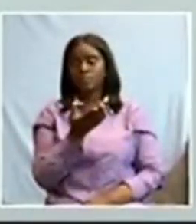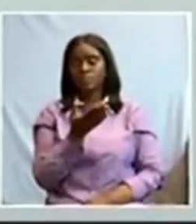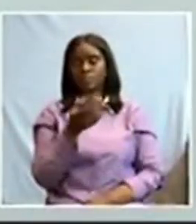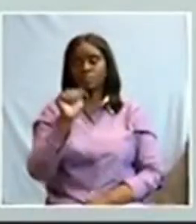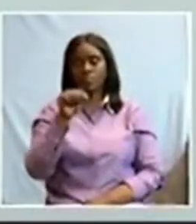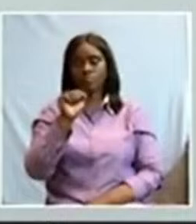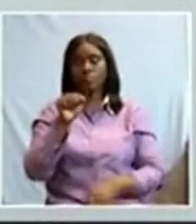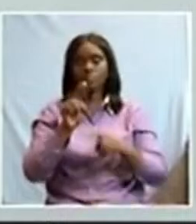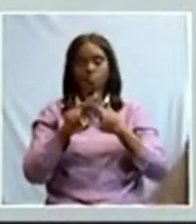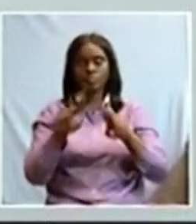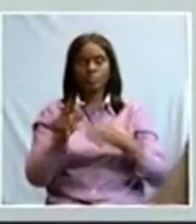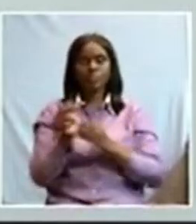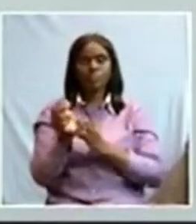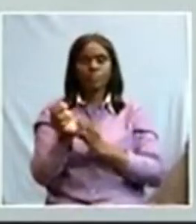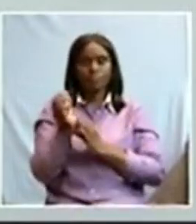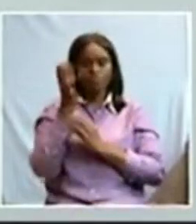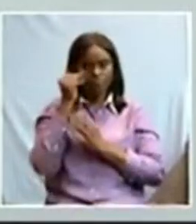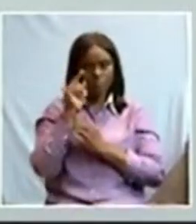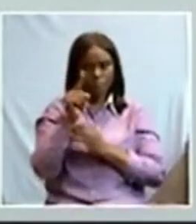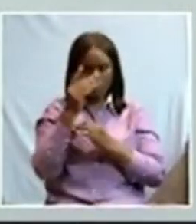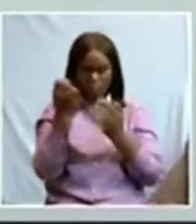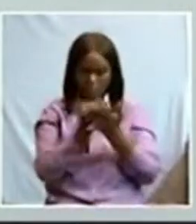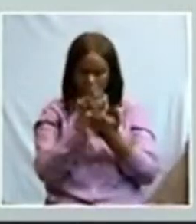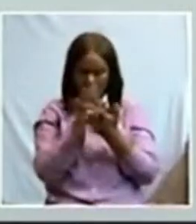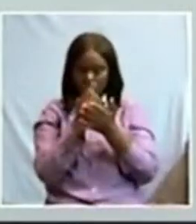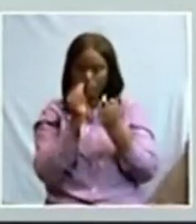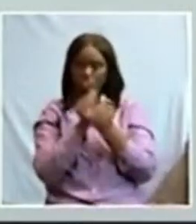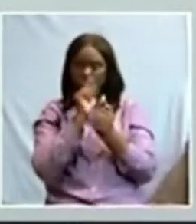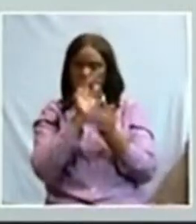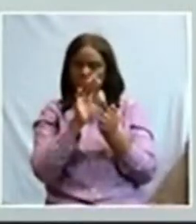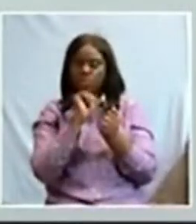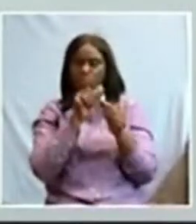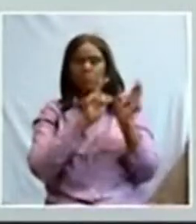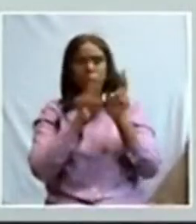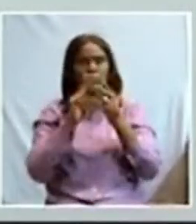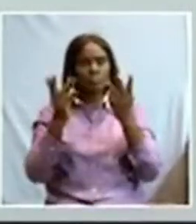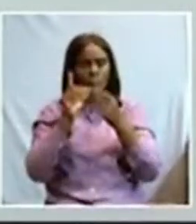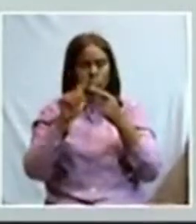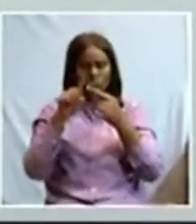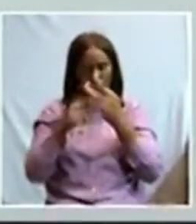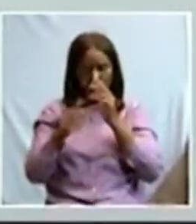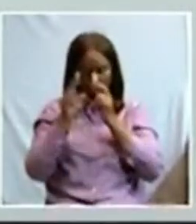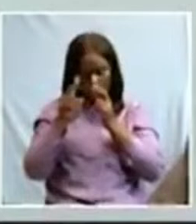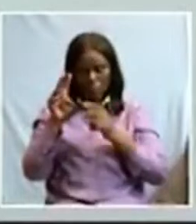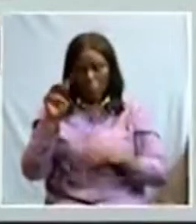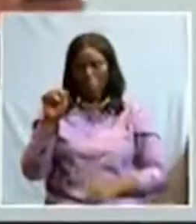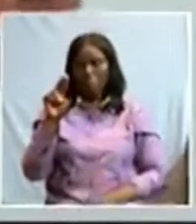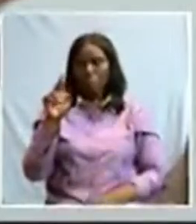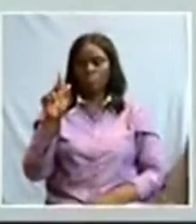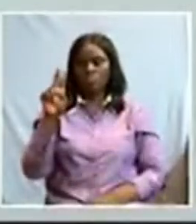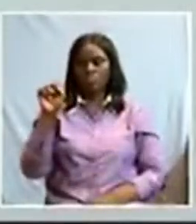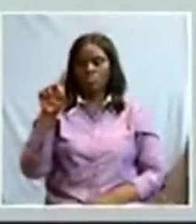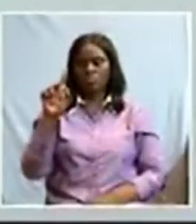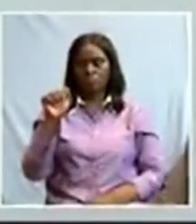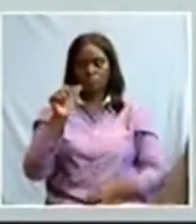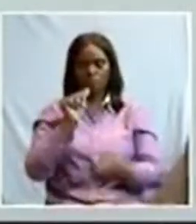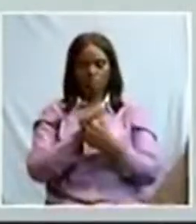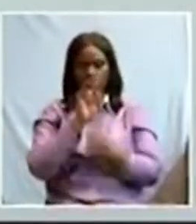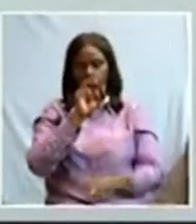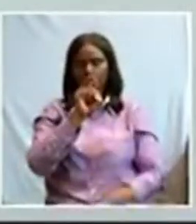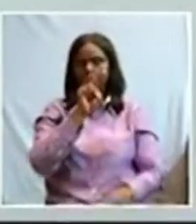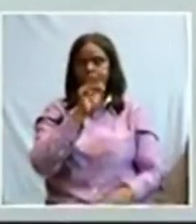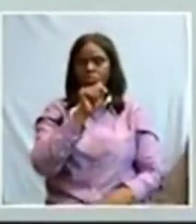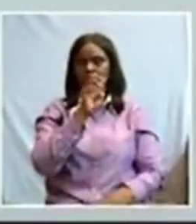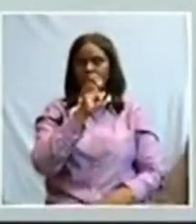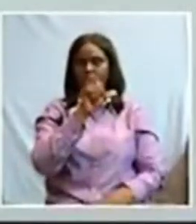Chair. But why were you economical with the truth by not answering to what Honorable Mlonda and Honorable Mutelo was asking?